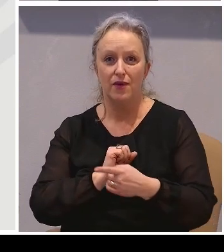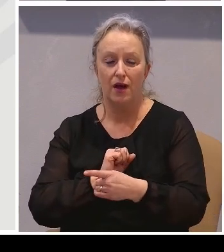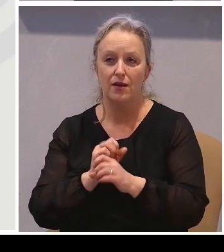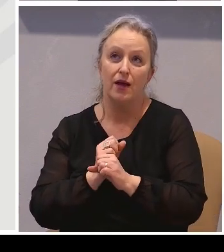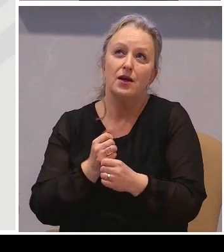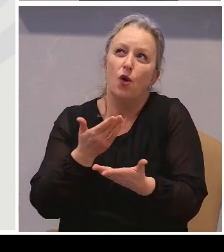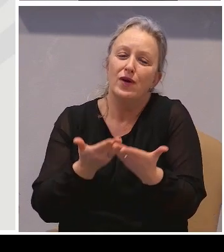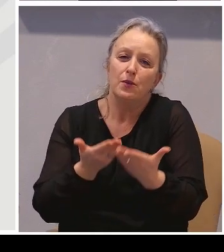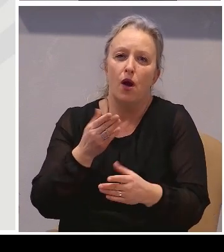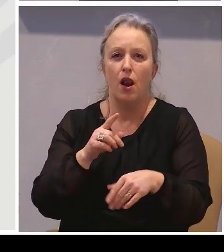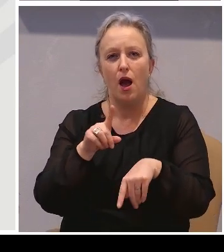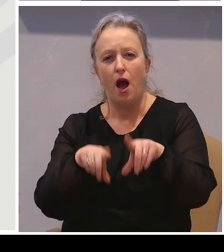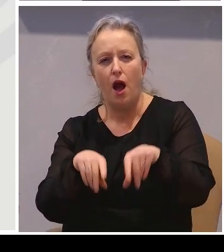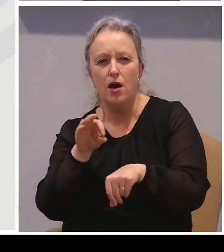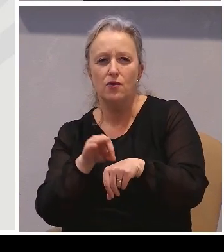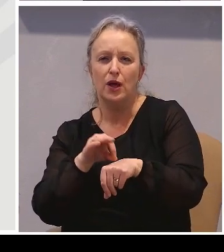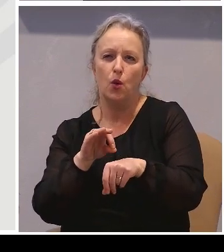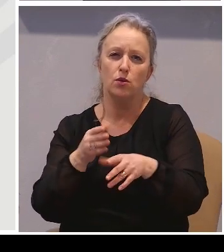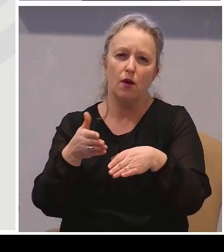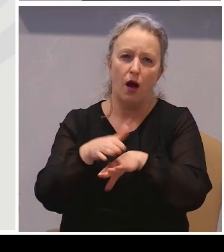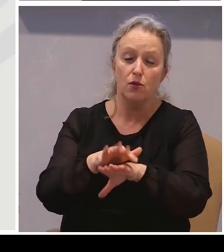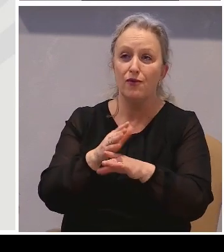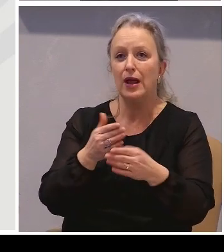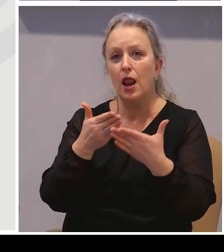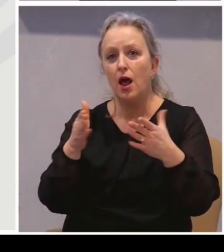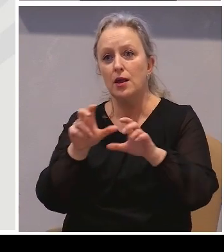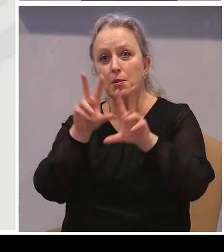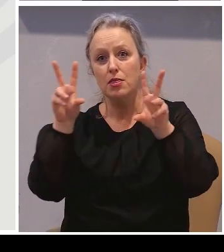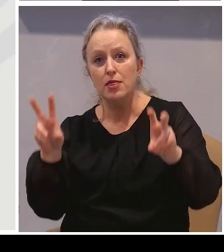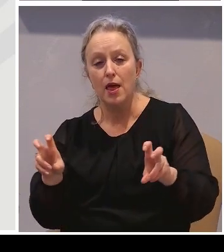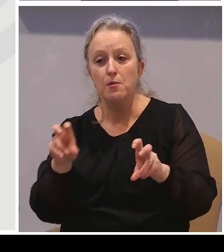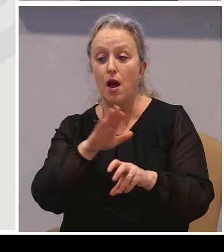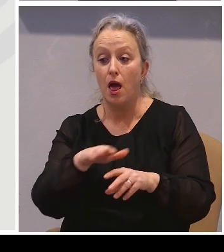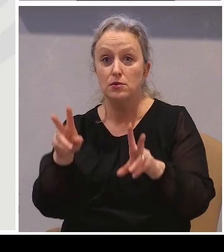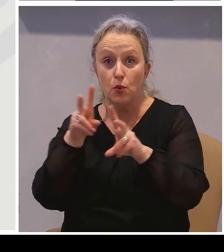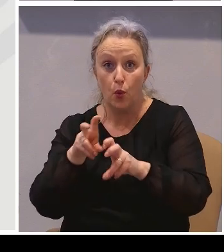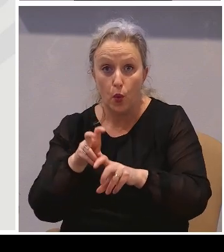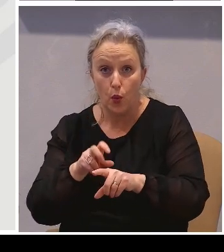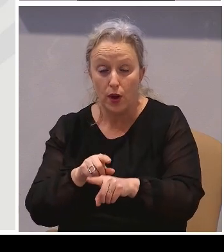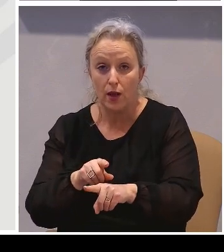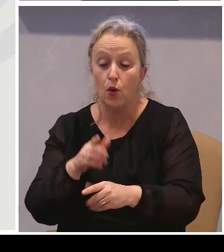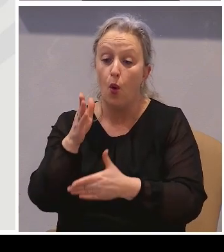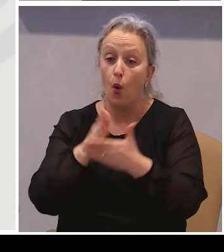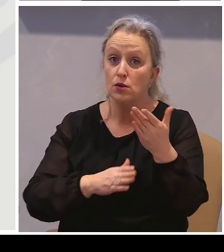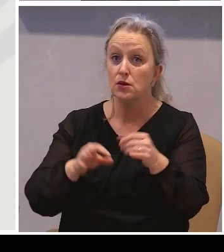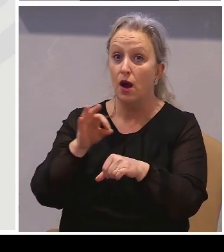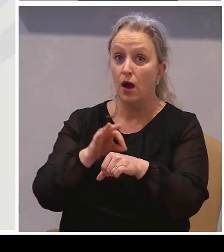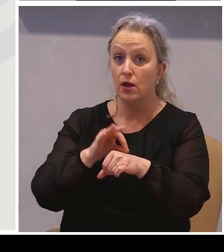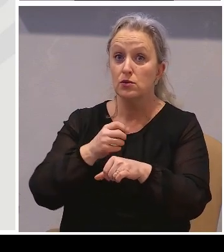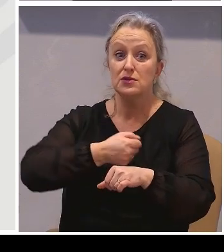harvikutega võib-olla see nagu kattub natuke, aga kui see laiem teema laste uuringutest rääkida, siis also